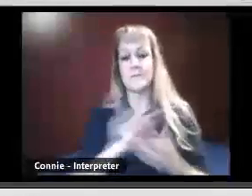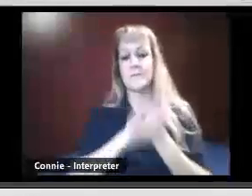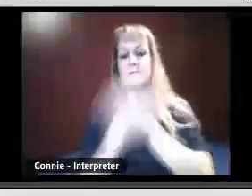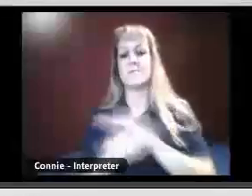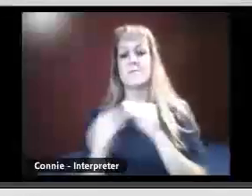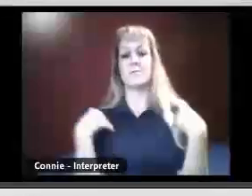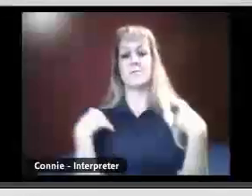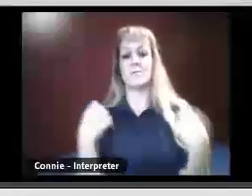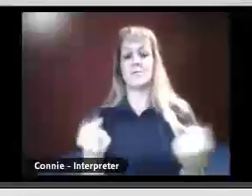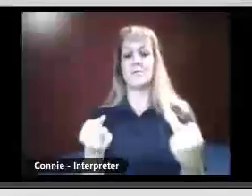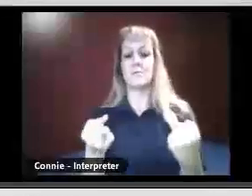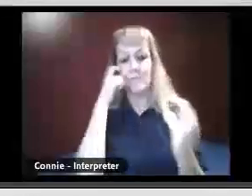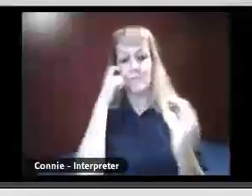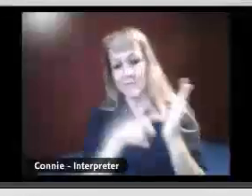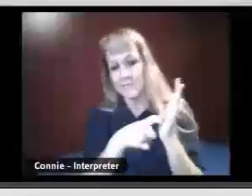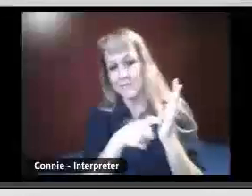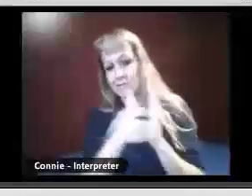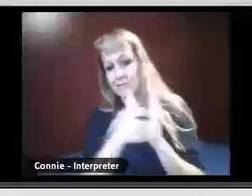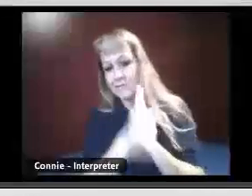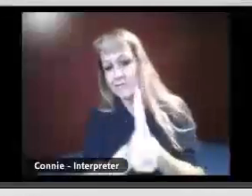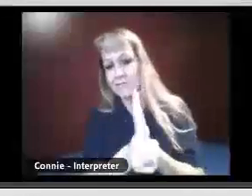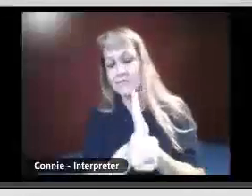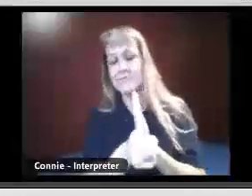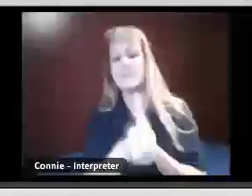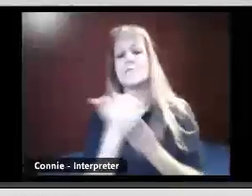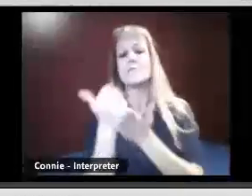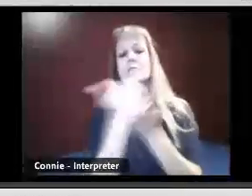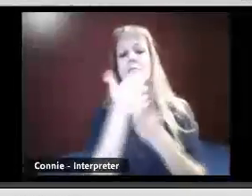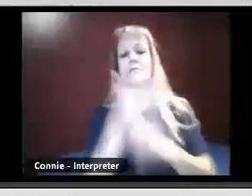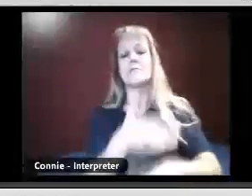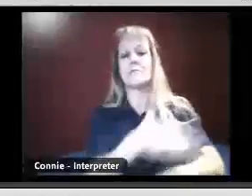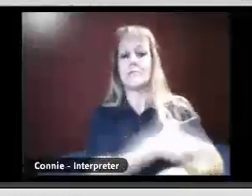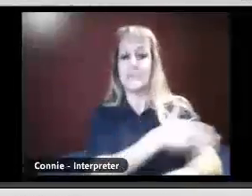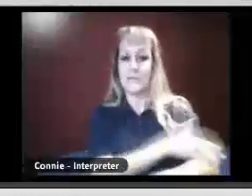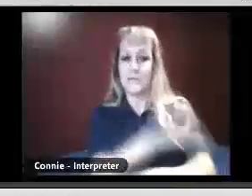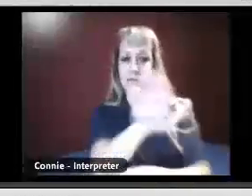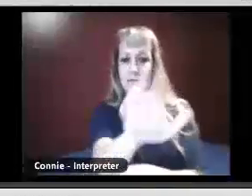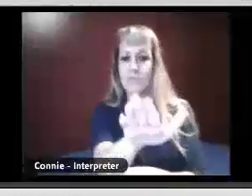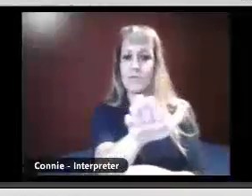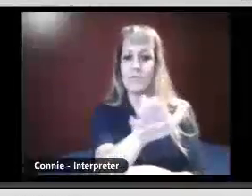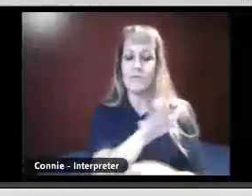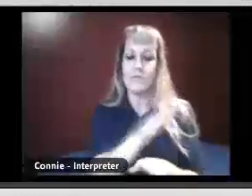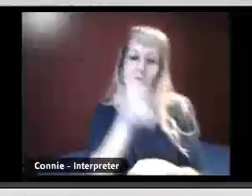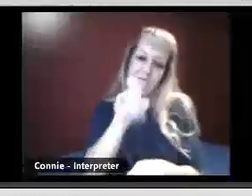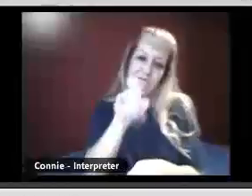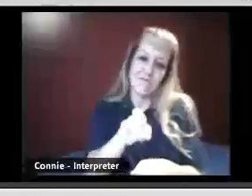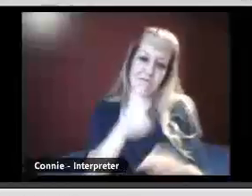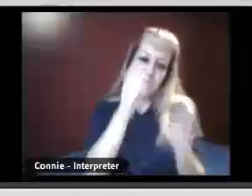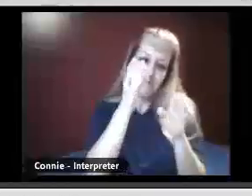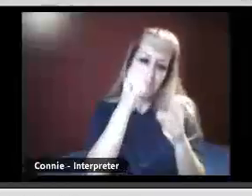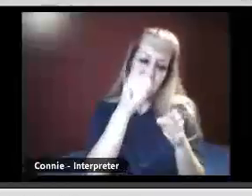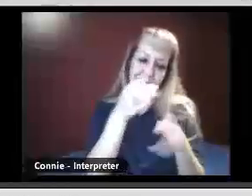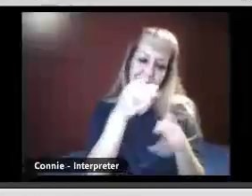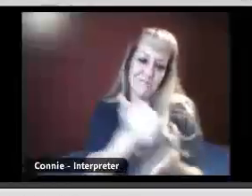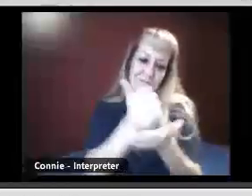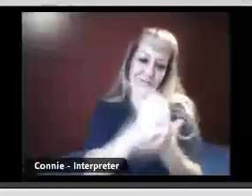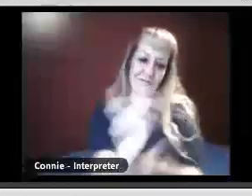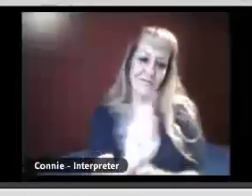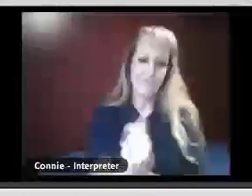stronger, recognize their talents, and help them improve in the areas that do need some attention. So in